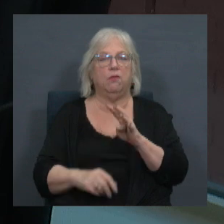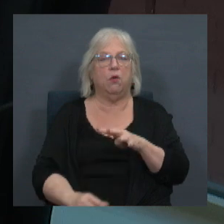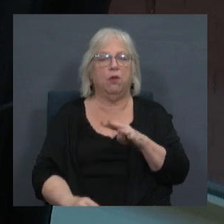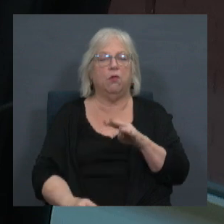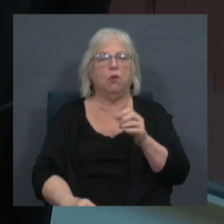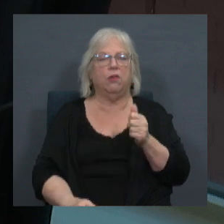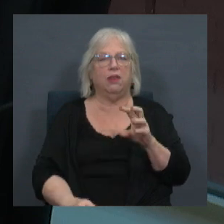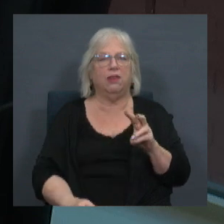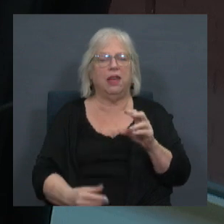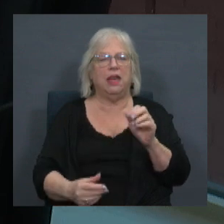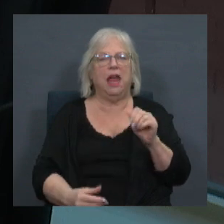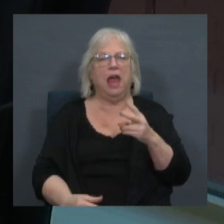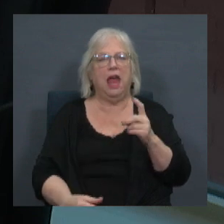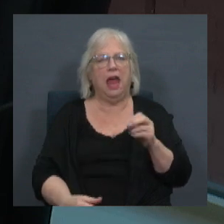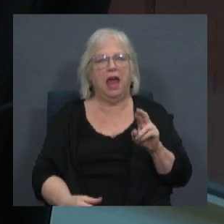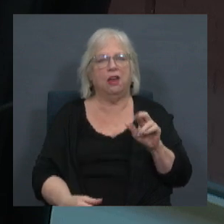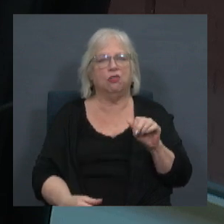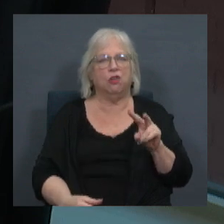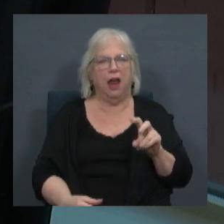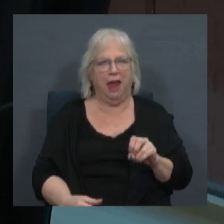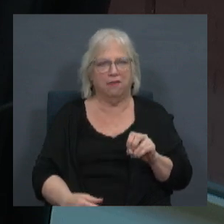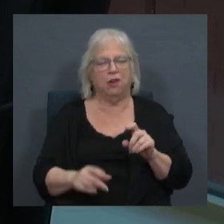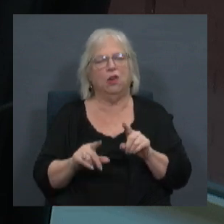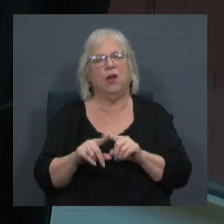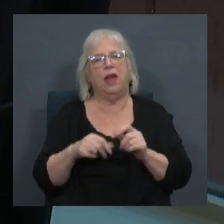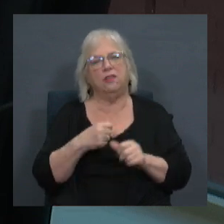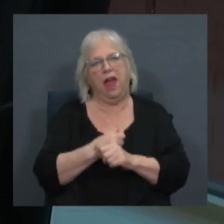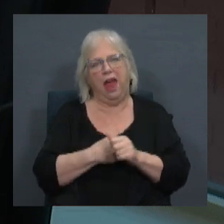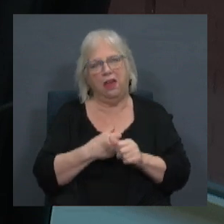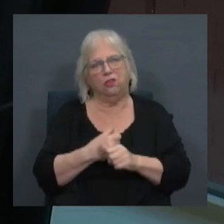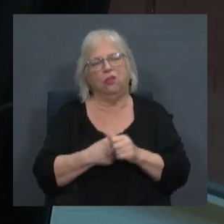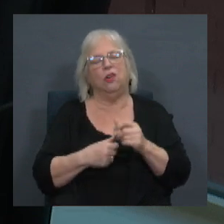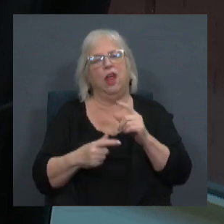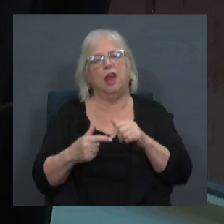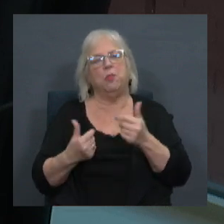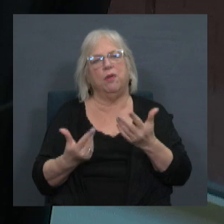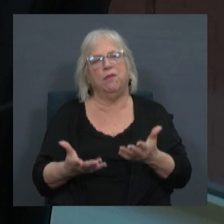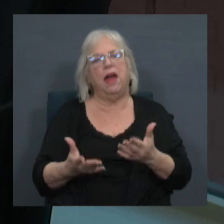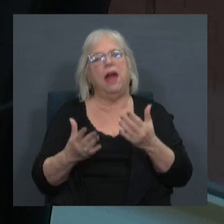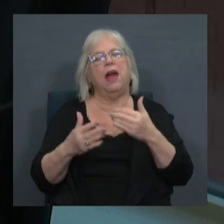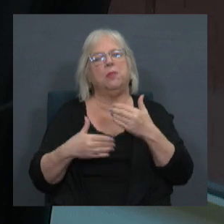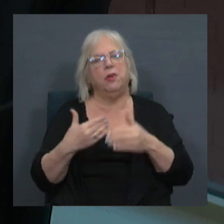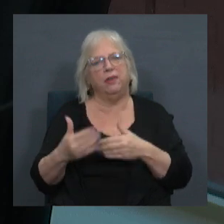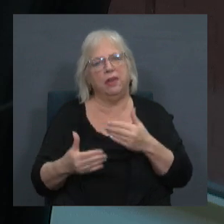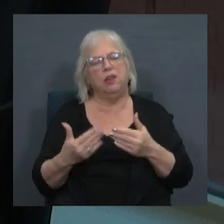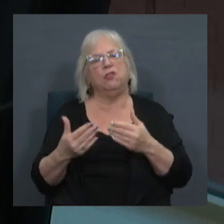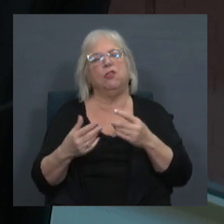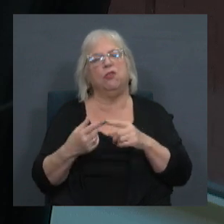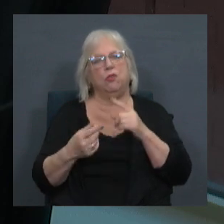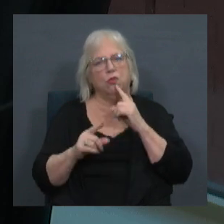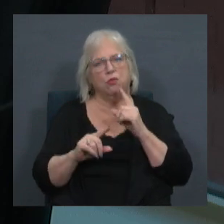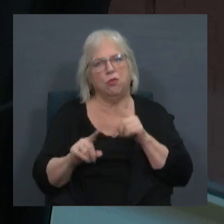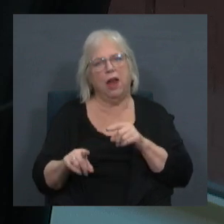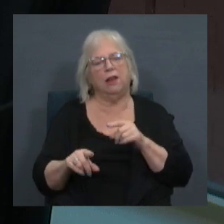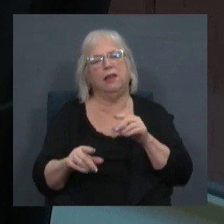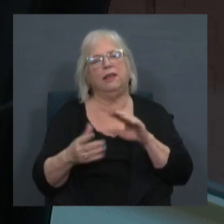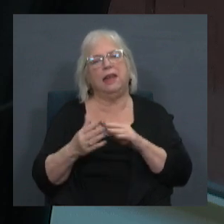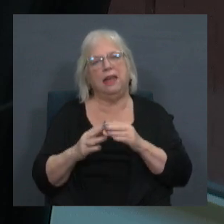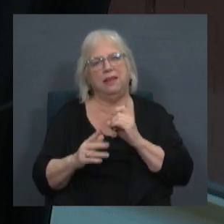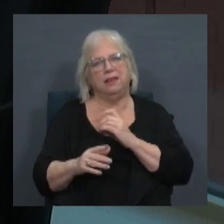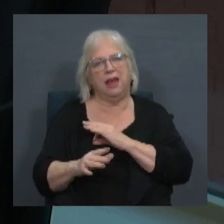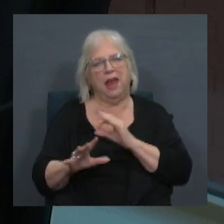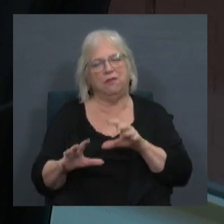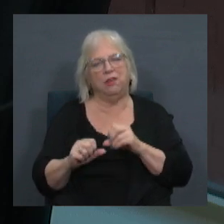4416 Asher Avenue, Little Rock, Arkansas as a structural fire and health hazard, to provide summary abatement procedures, to direct city staff to take